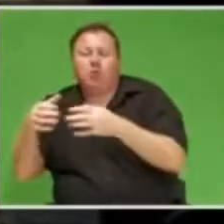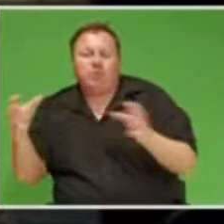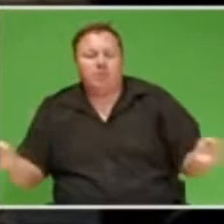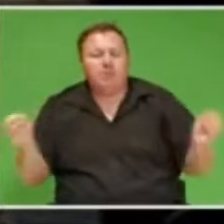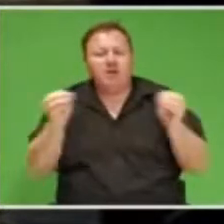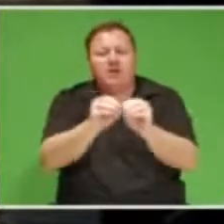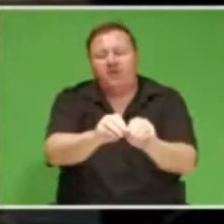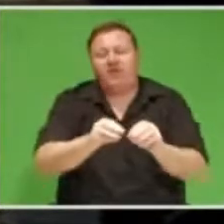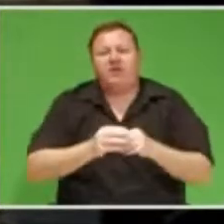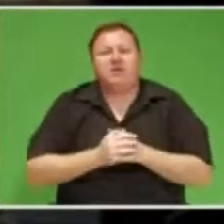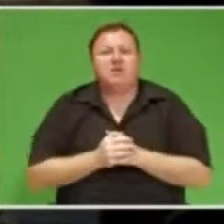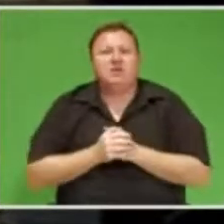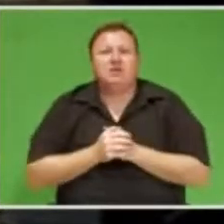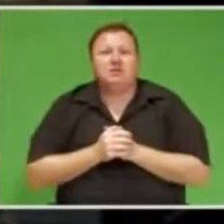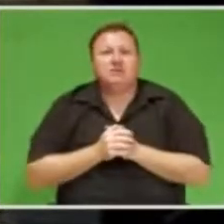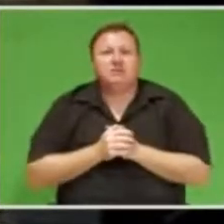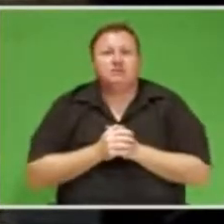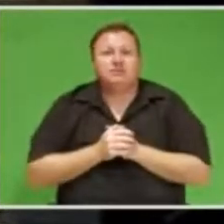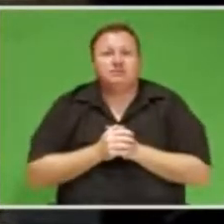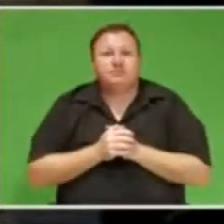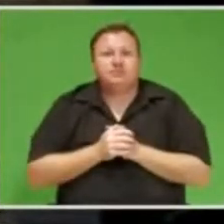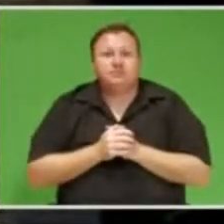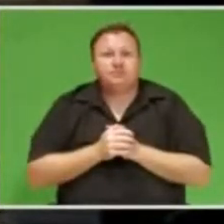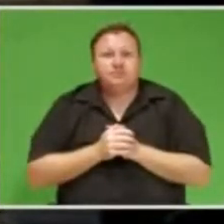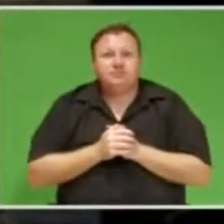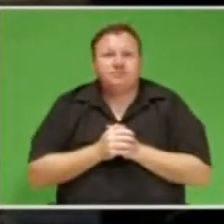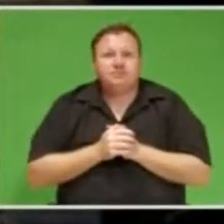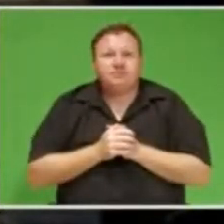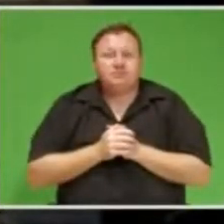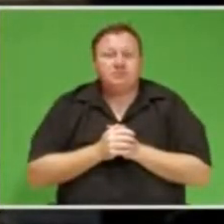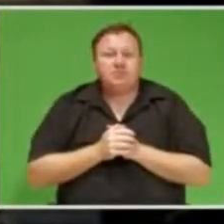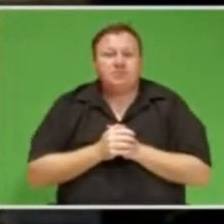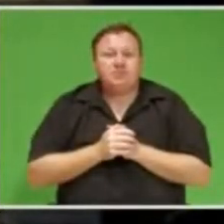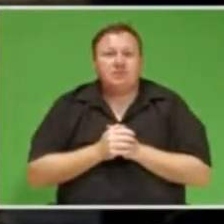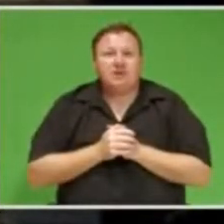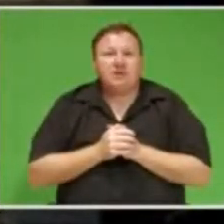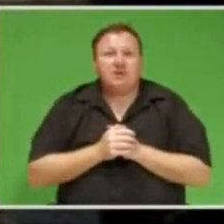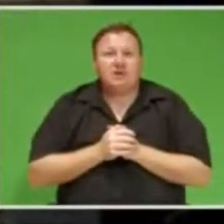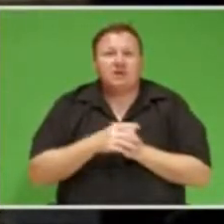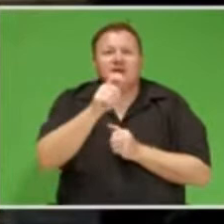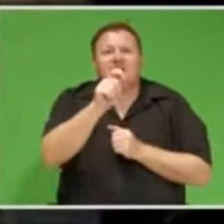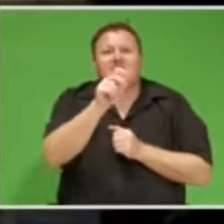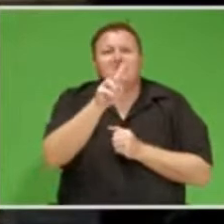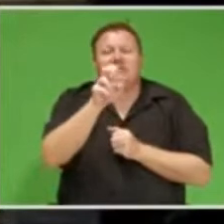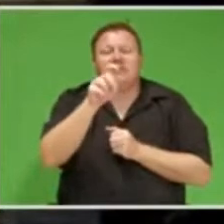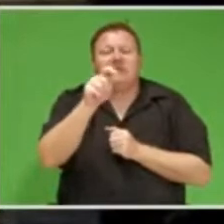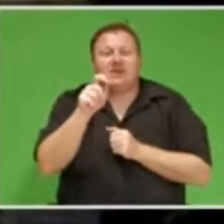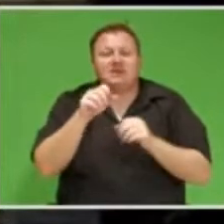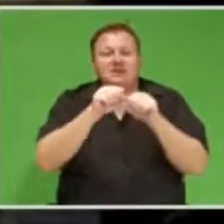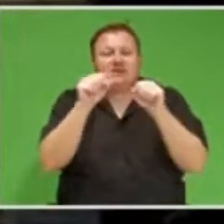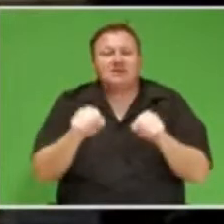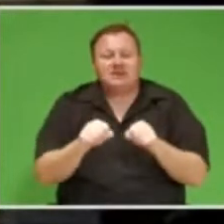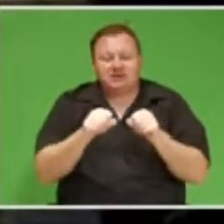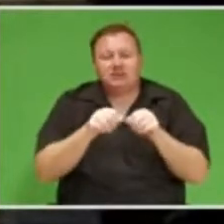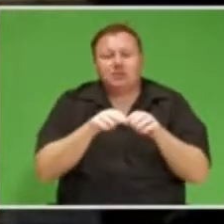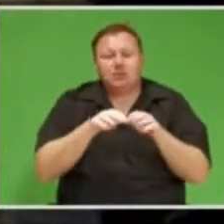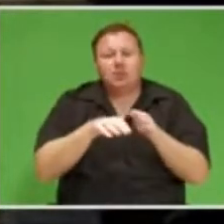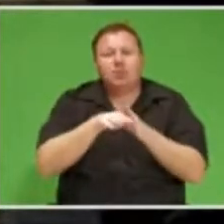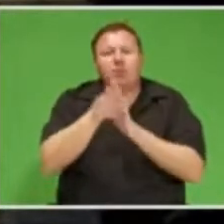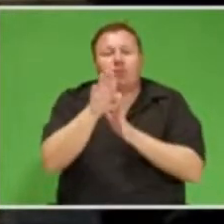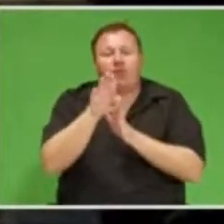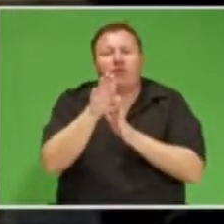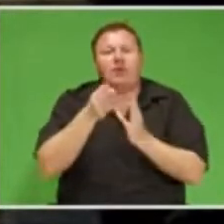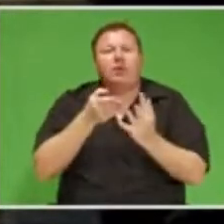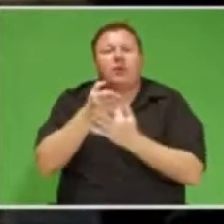are expanding the vocational education and training system through the implementation of the approved